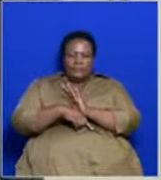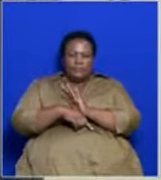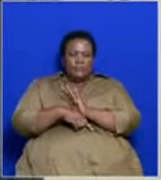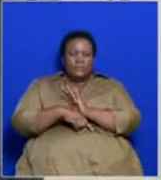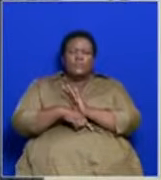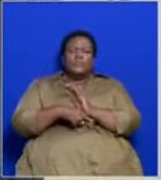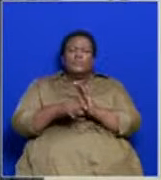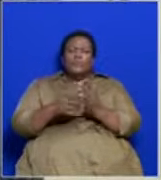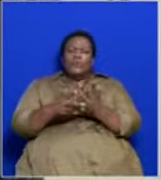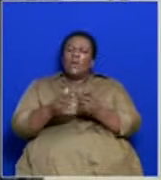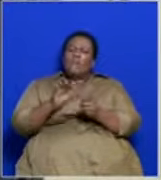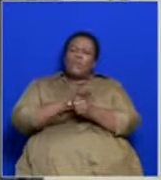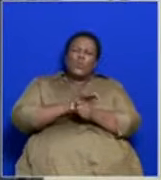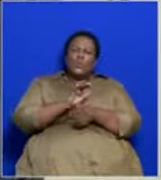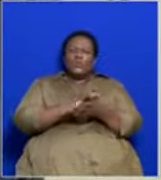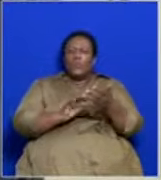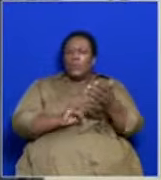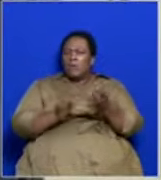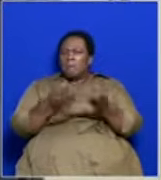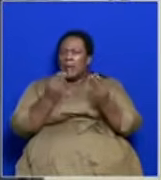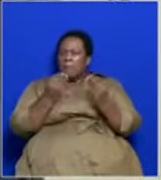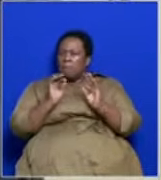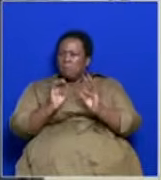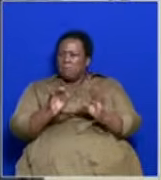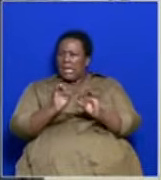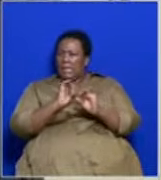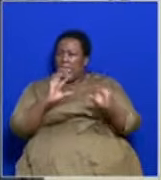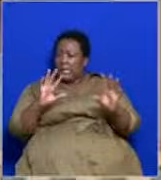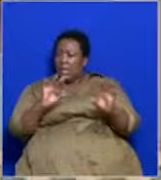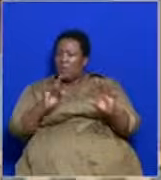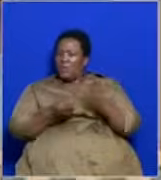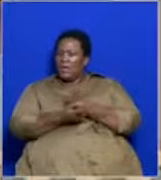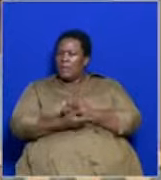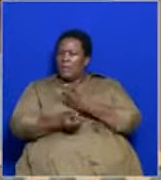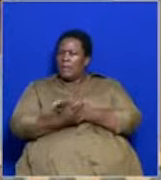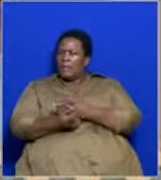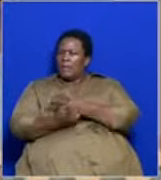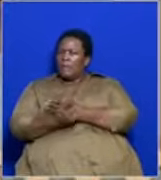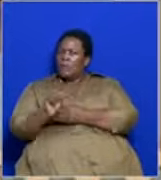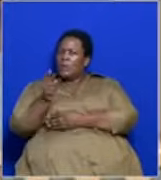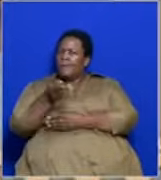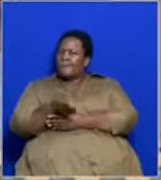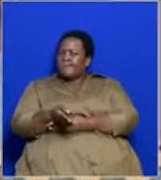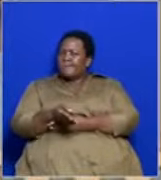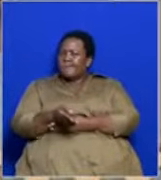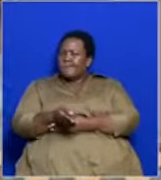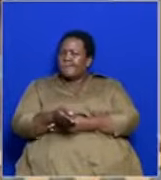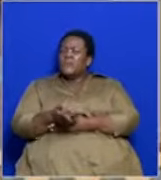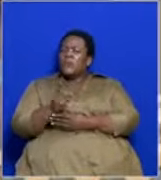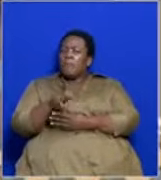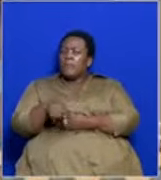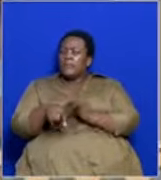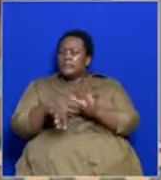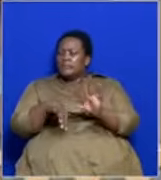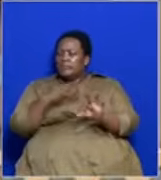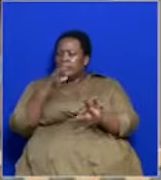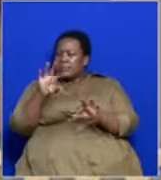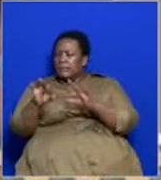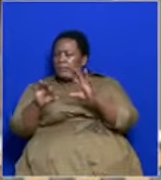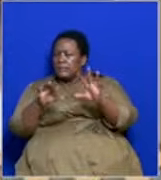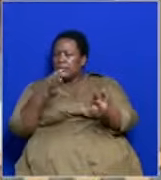story, what was happening there. It must be unpacked so in order for the